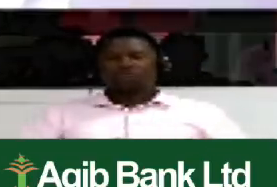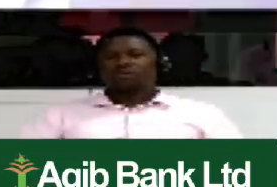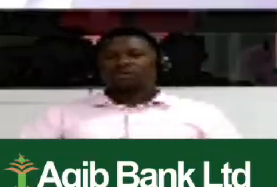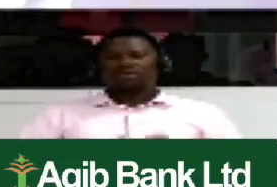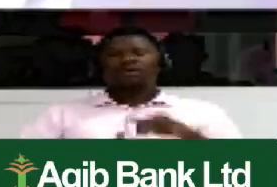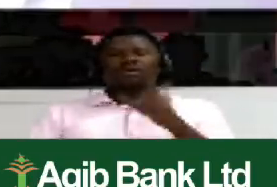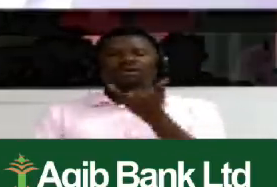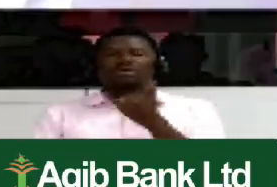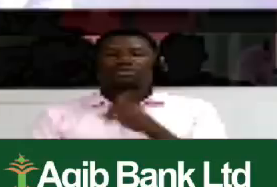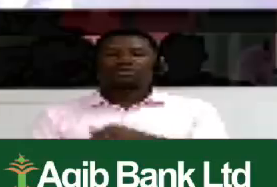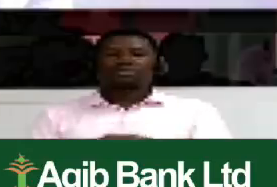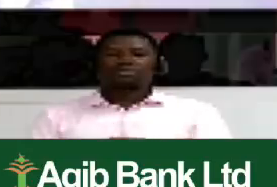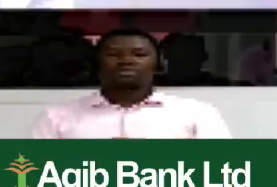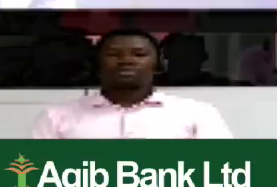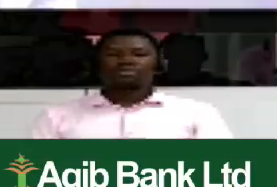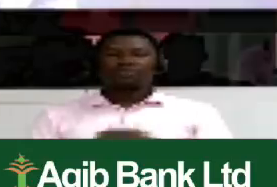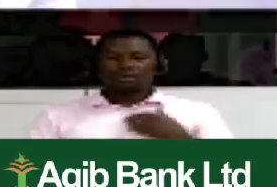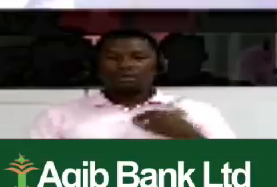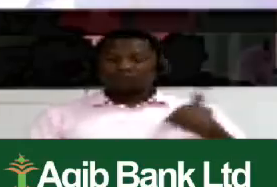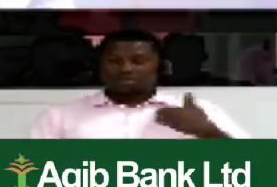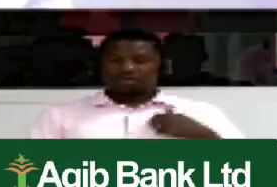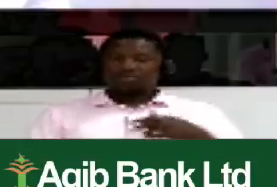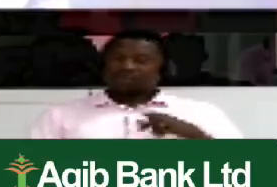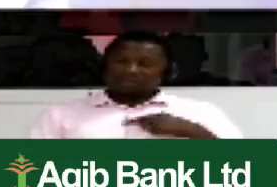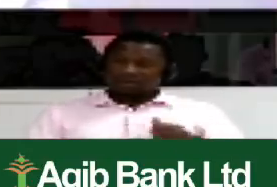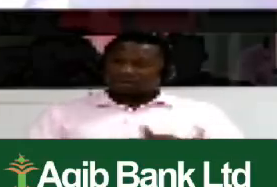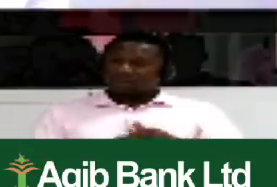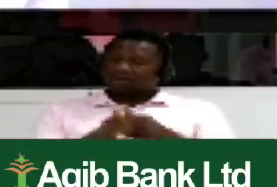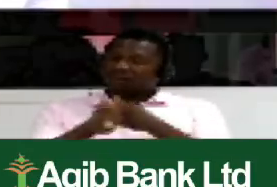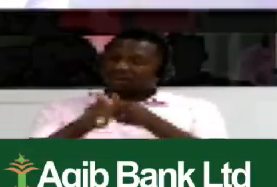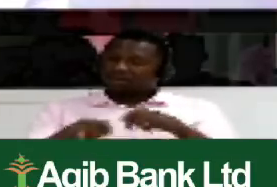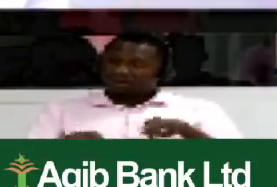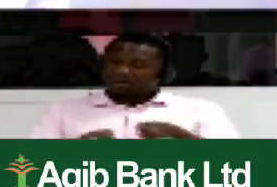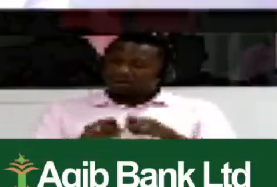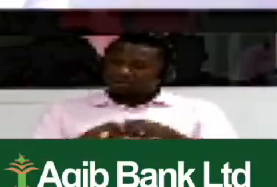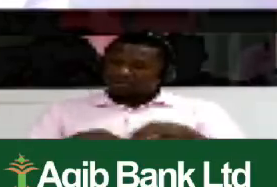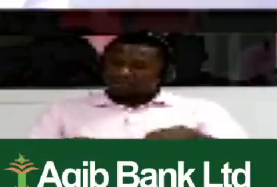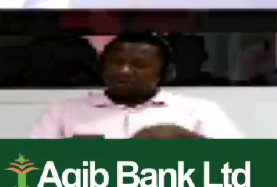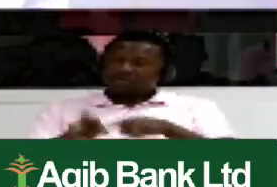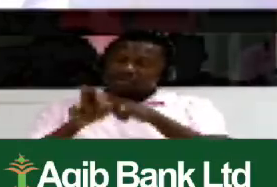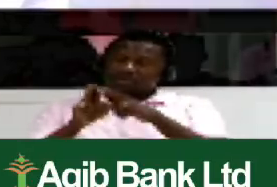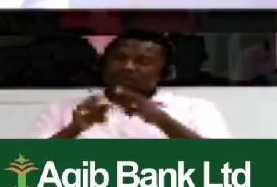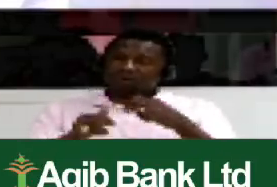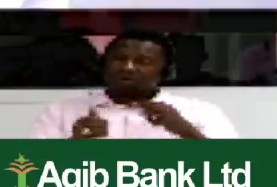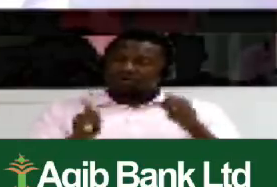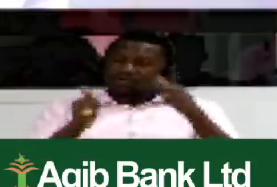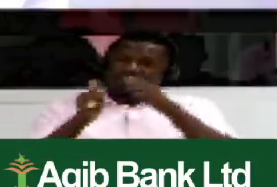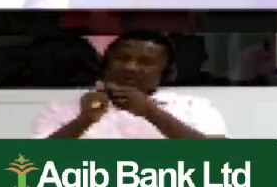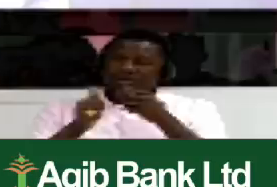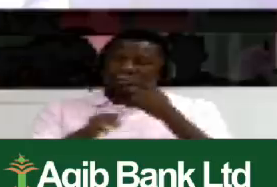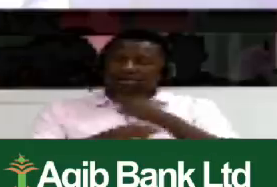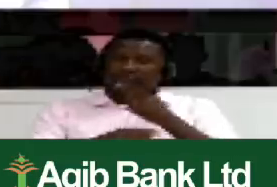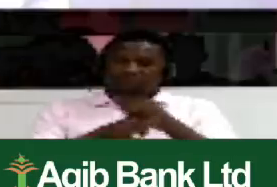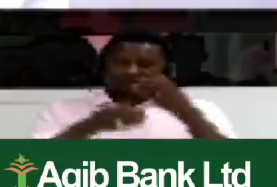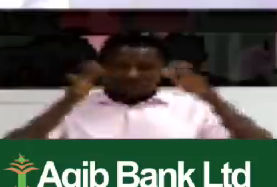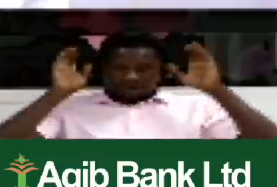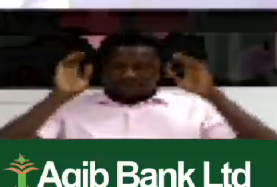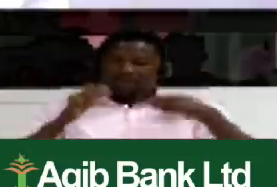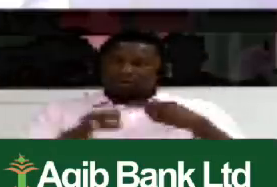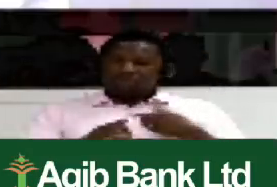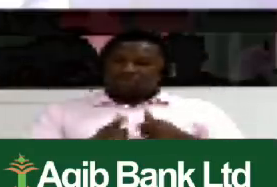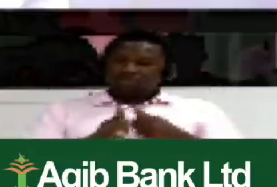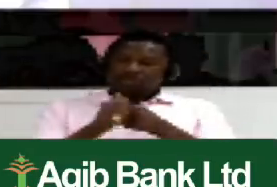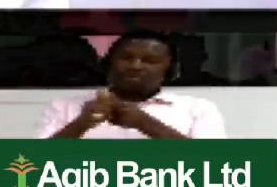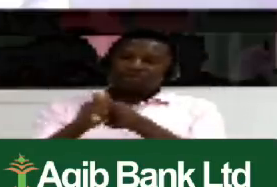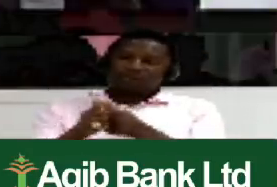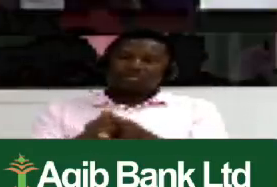instead, people still took the same route towards the fire station and the Gambia College, and you said you followed them as well. Exactly. So